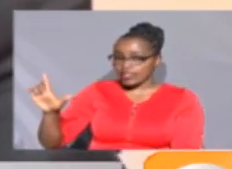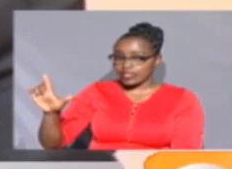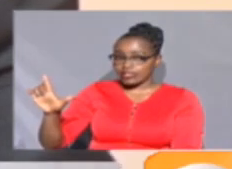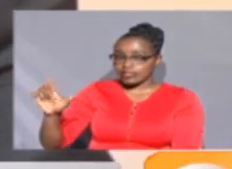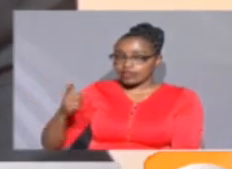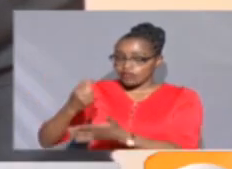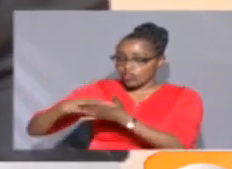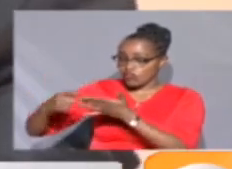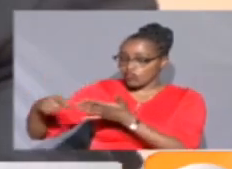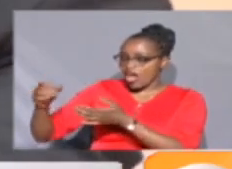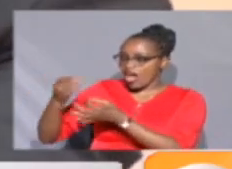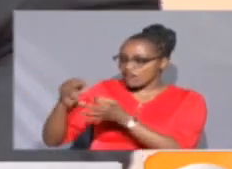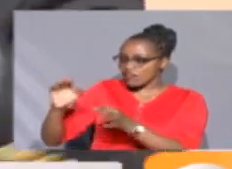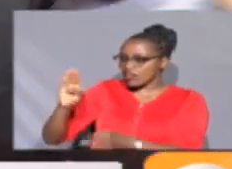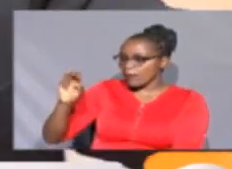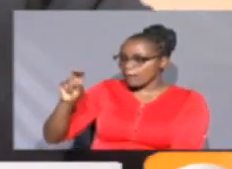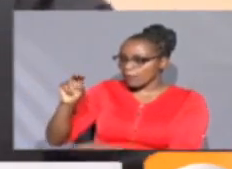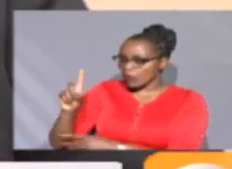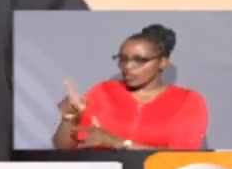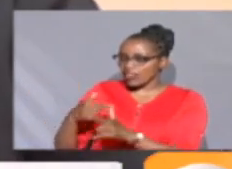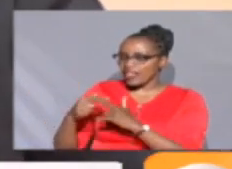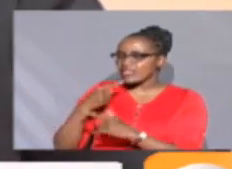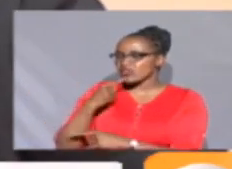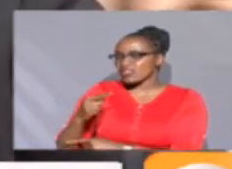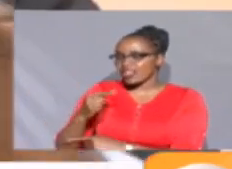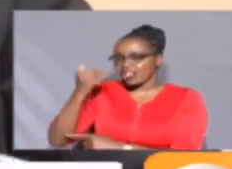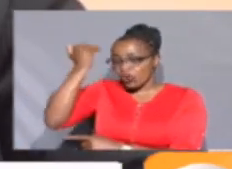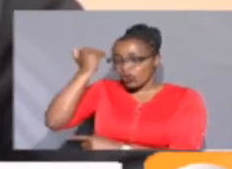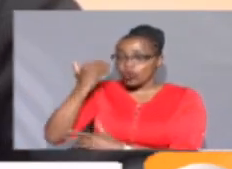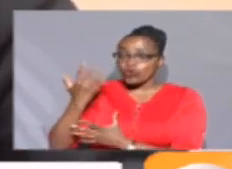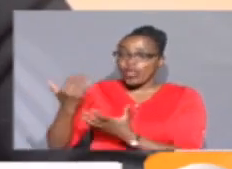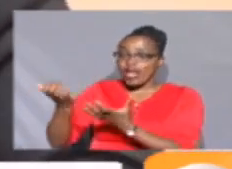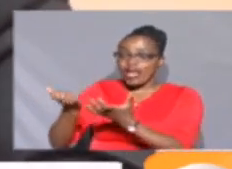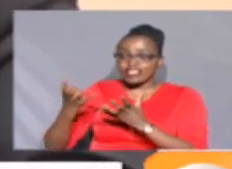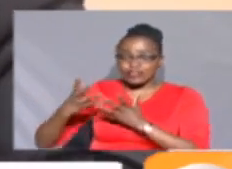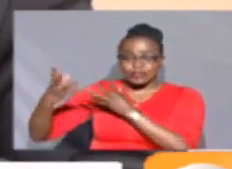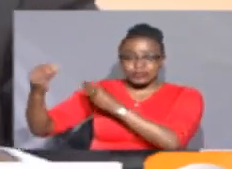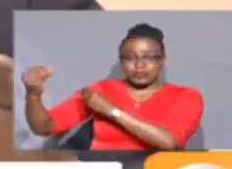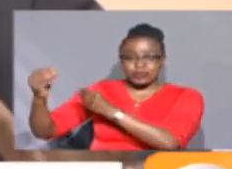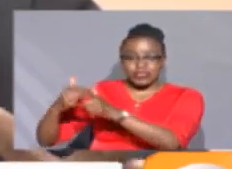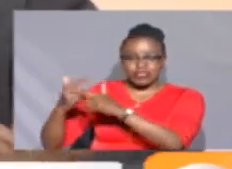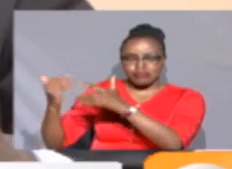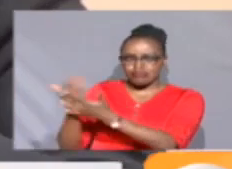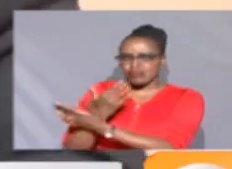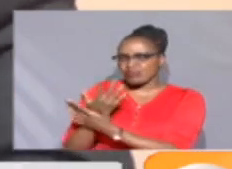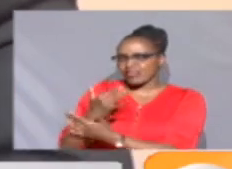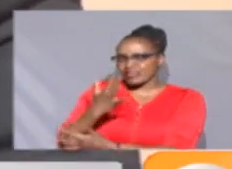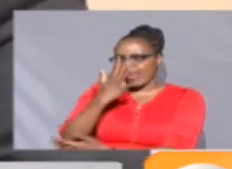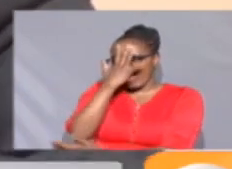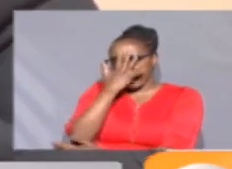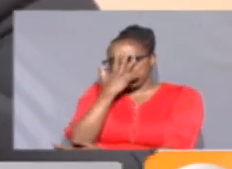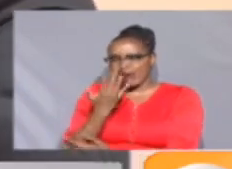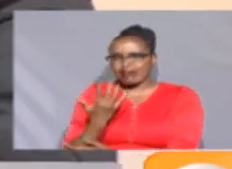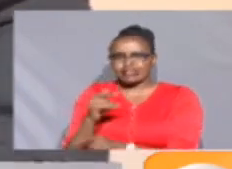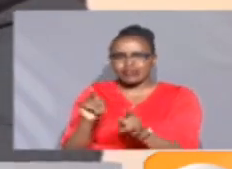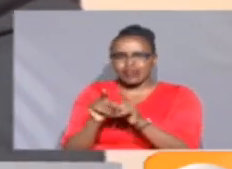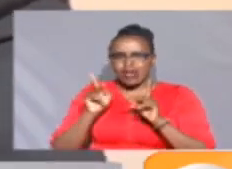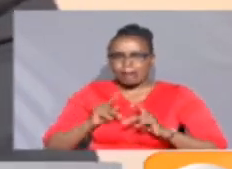me sign a free bond and tell me the court to appear to. You remove those embarrassments and those things you're